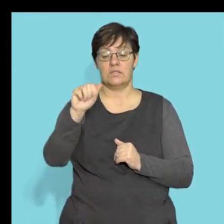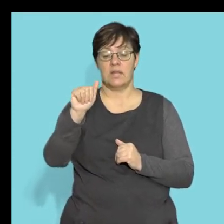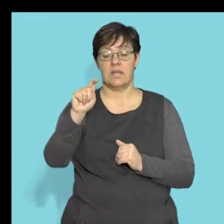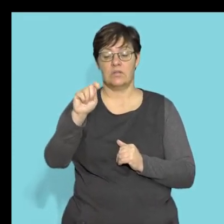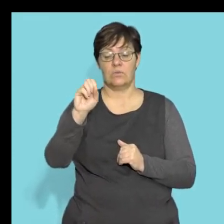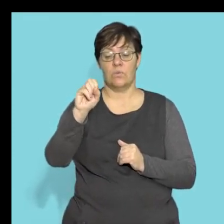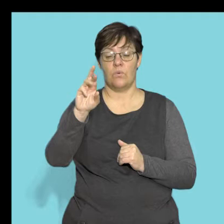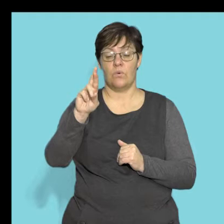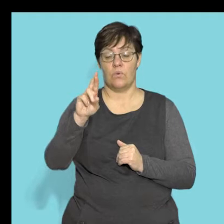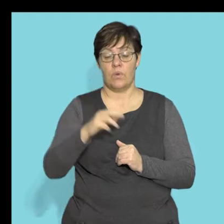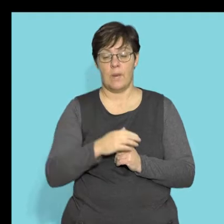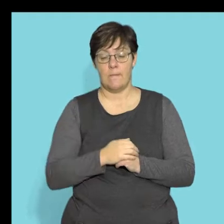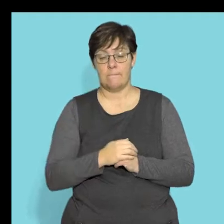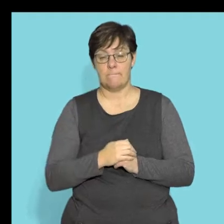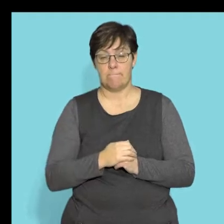commutator.